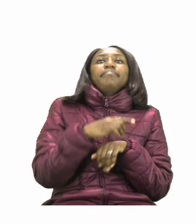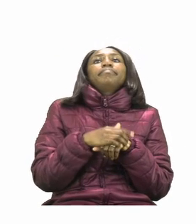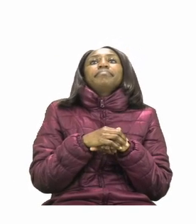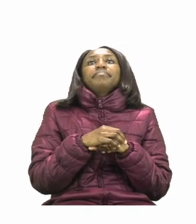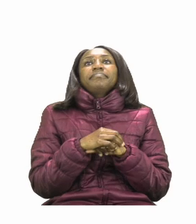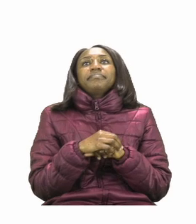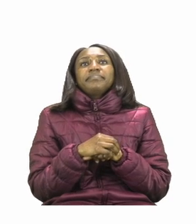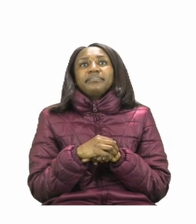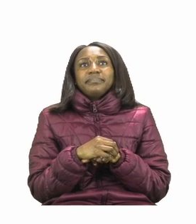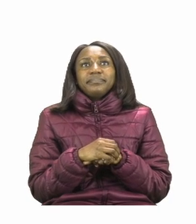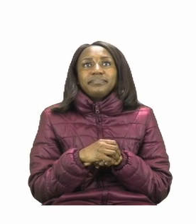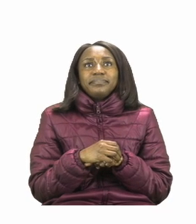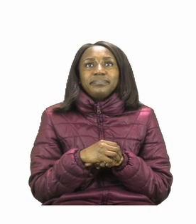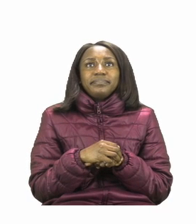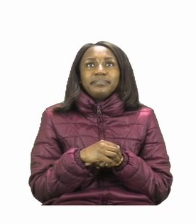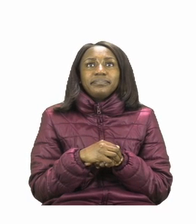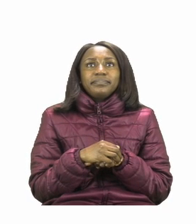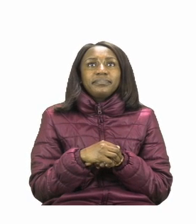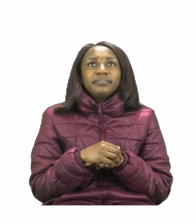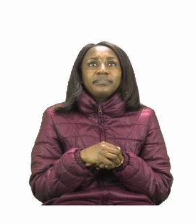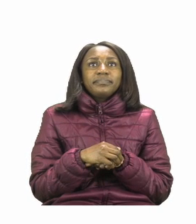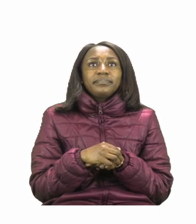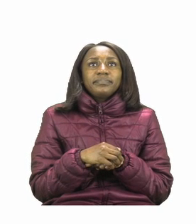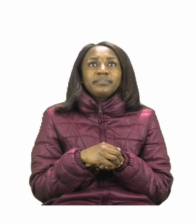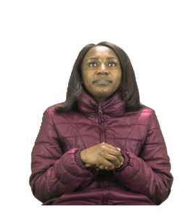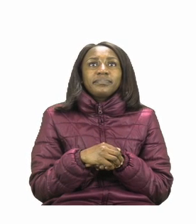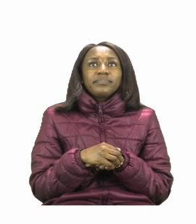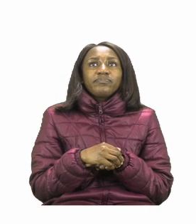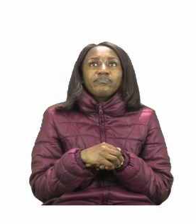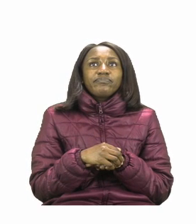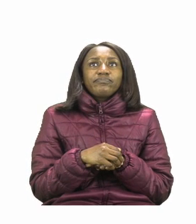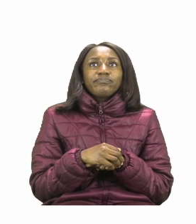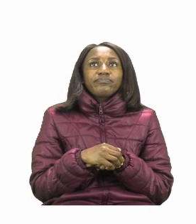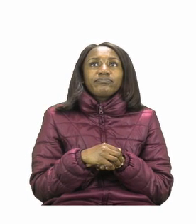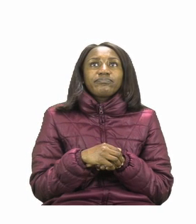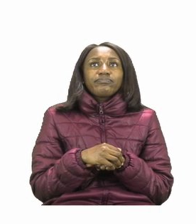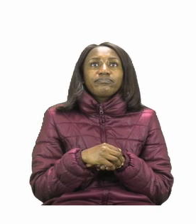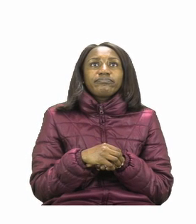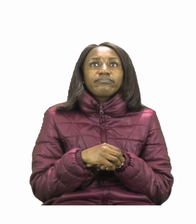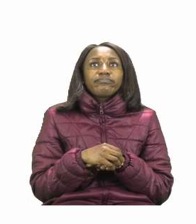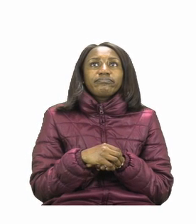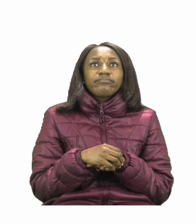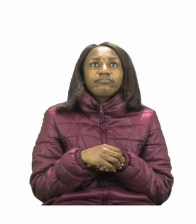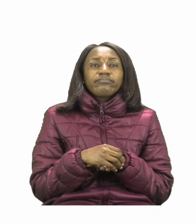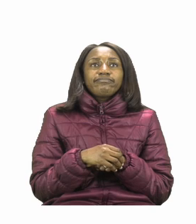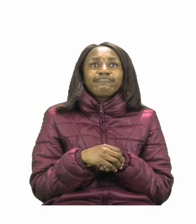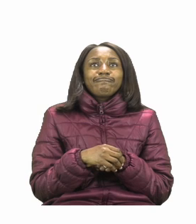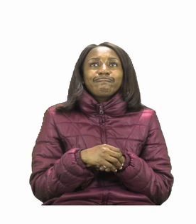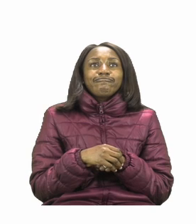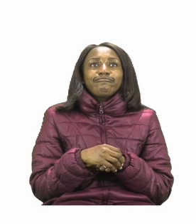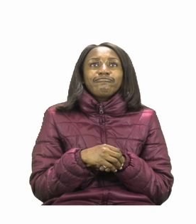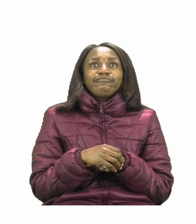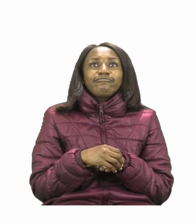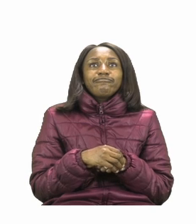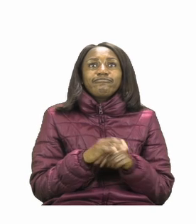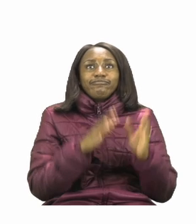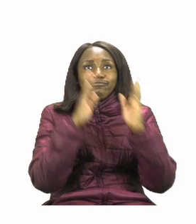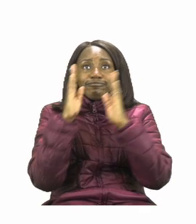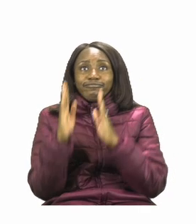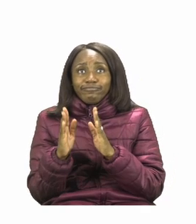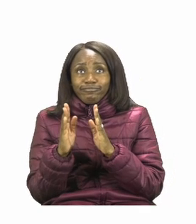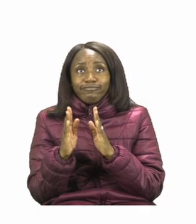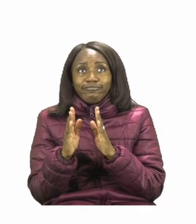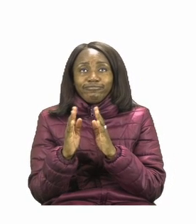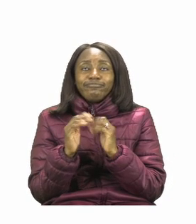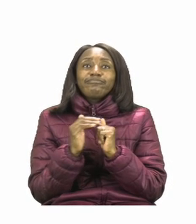cannot put anything on top of a lamp because it might heat up to the point of burning, then I would like you to cross